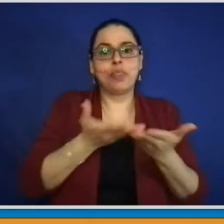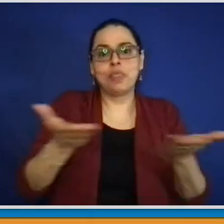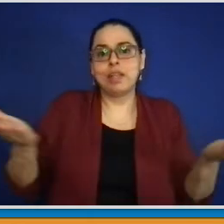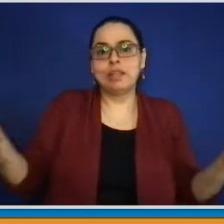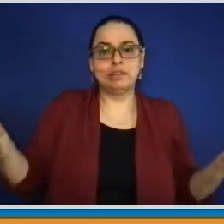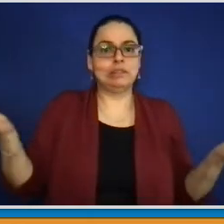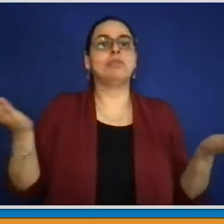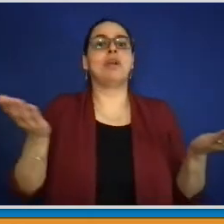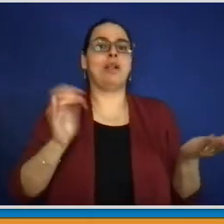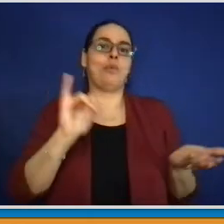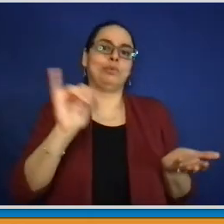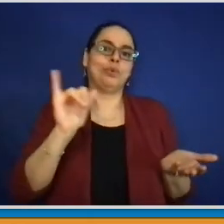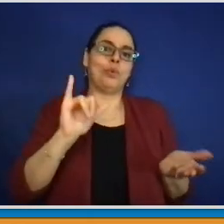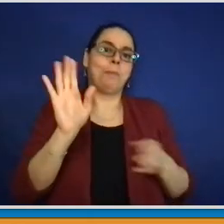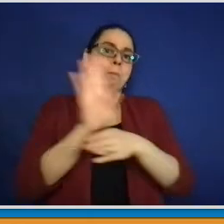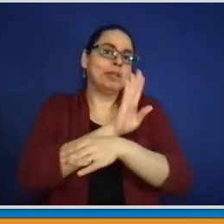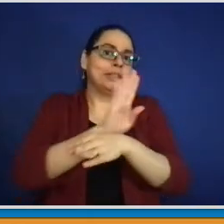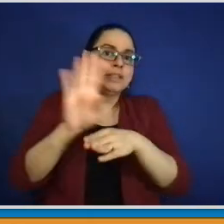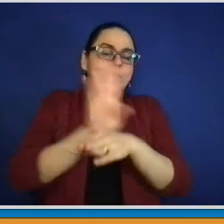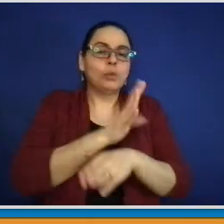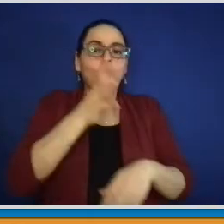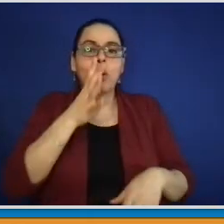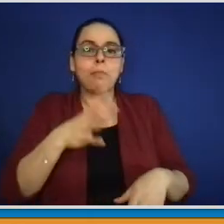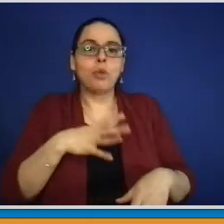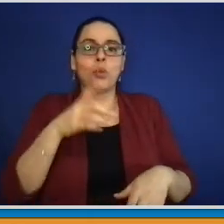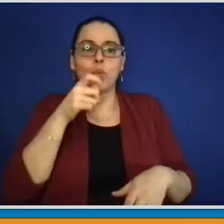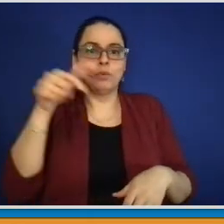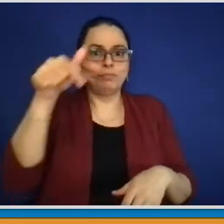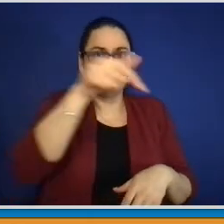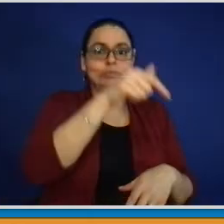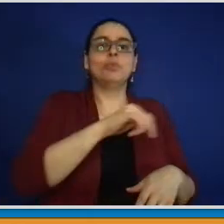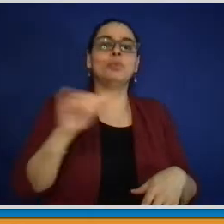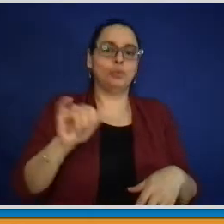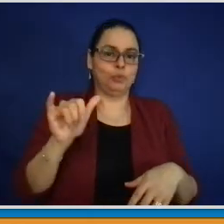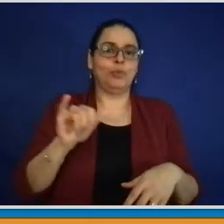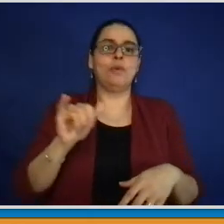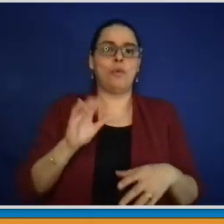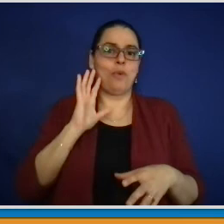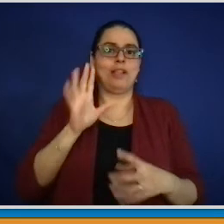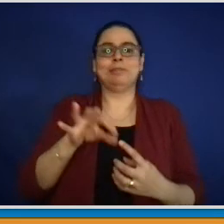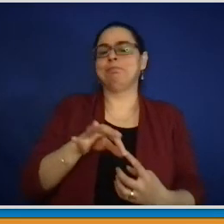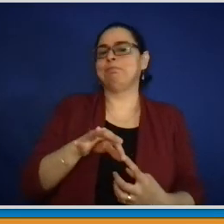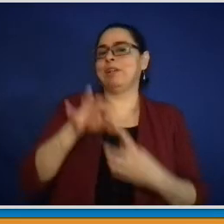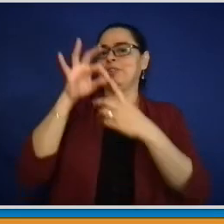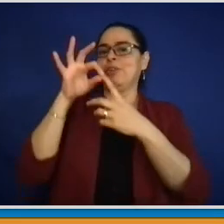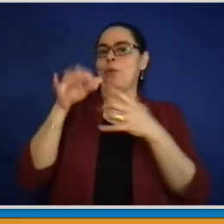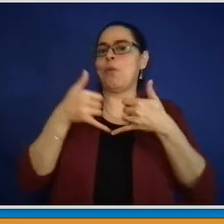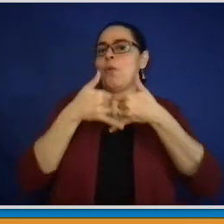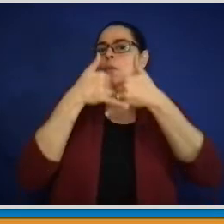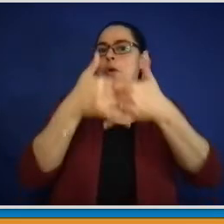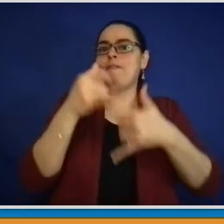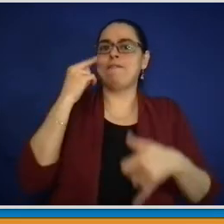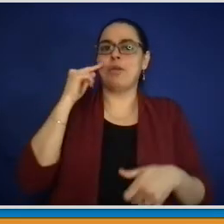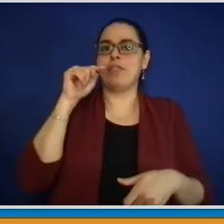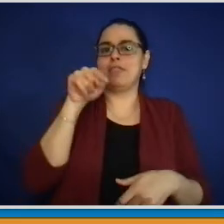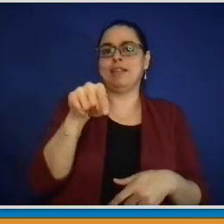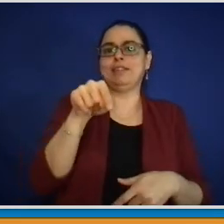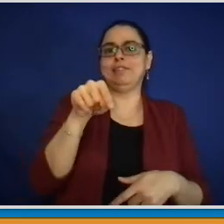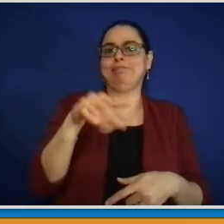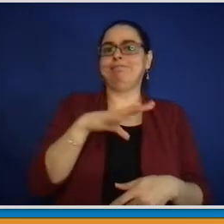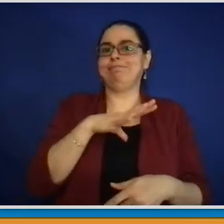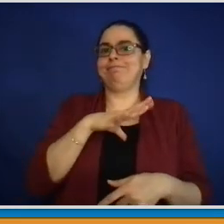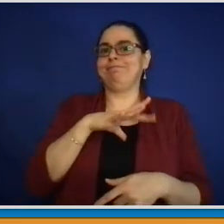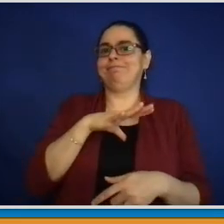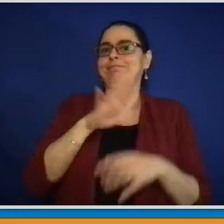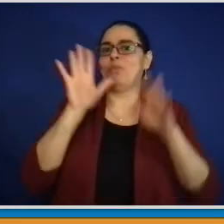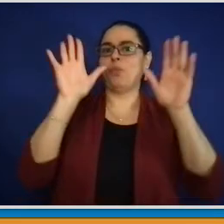business recognition, and we have a special award for an outstanding teenager. So there's going to be women who will be spotlighted. We'll have some very special appearances by a